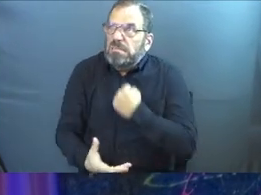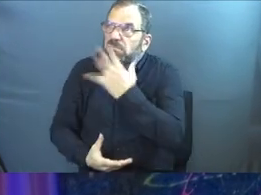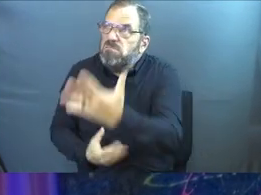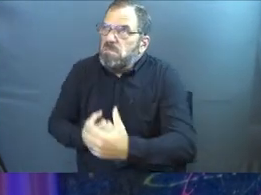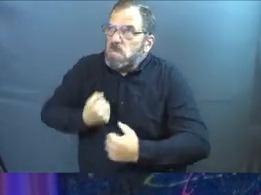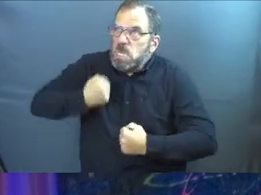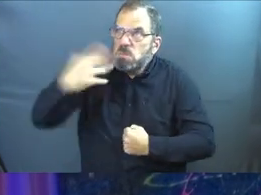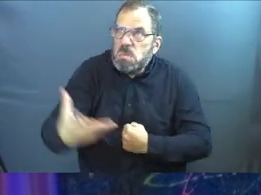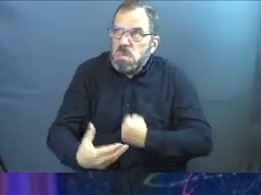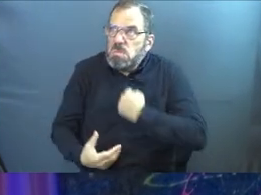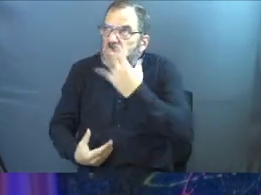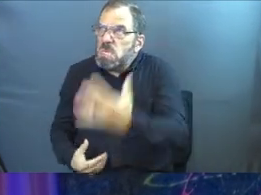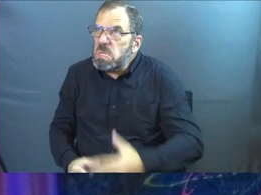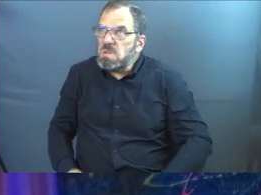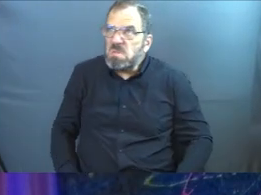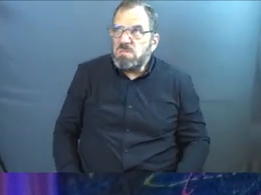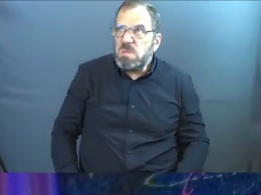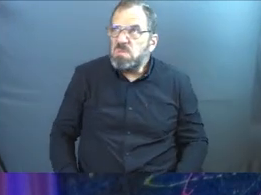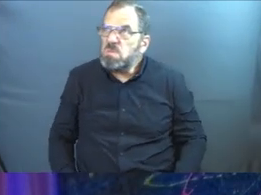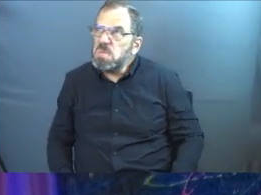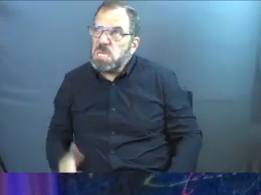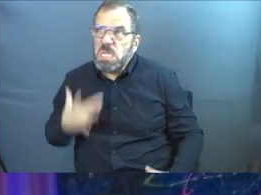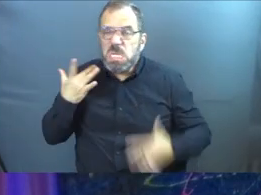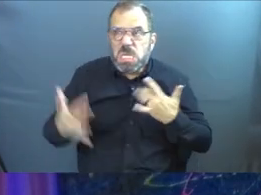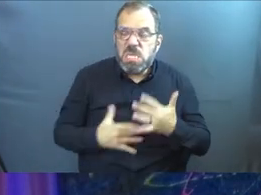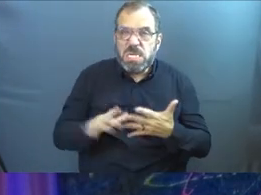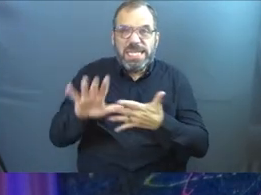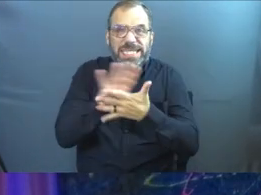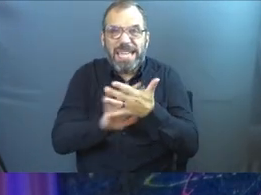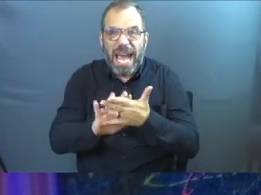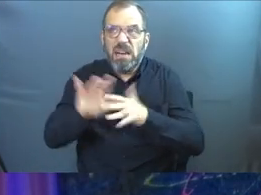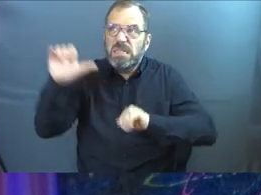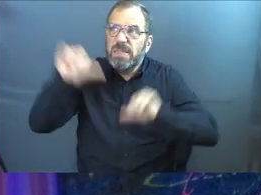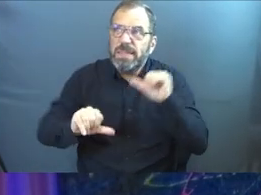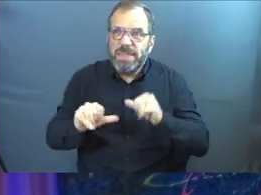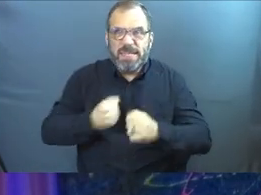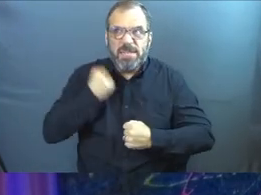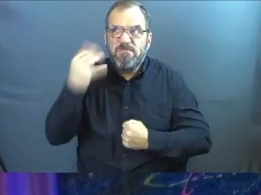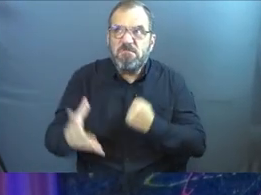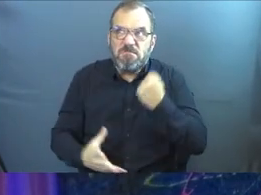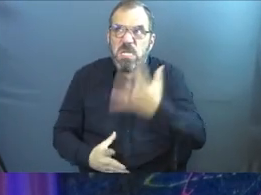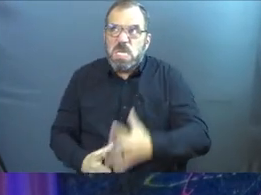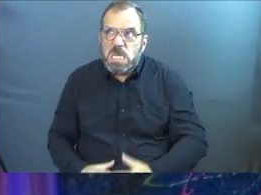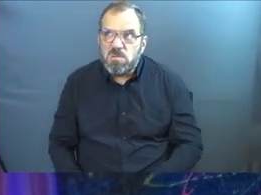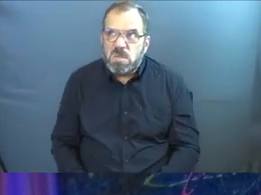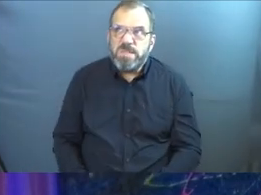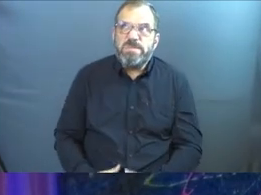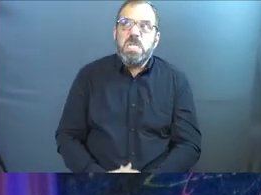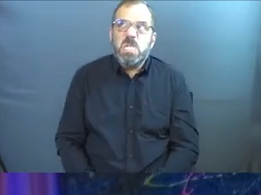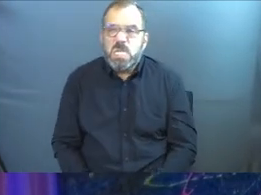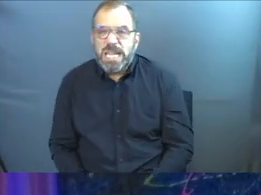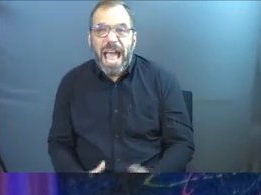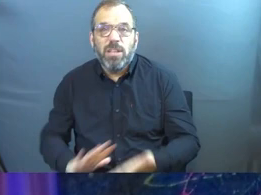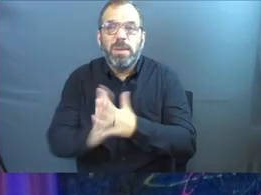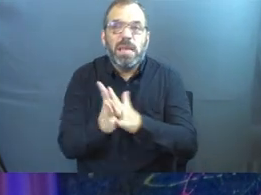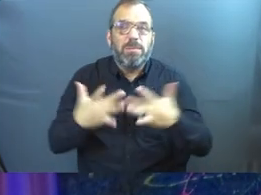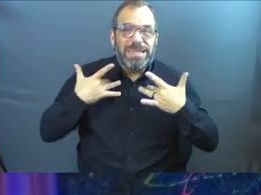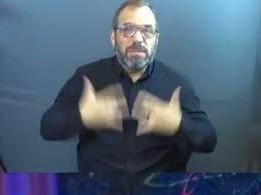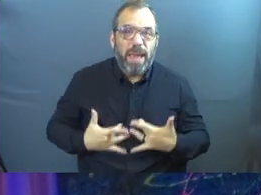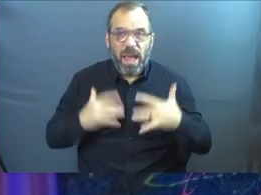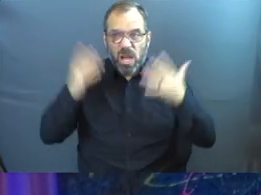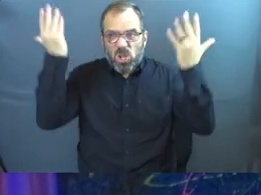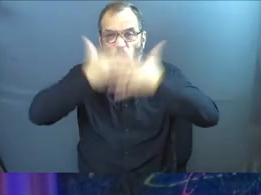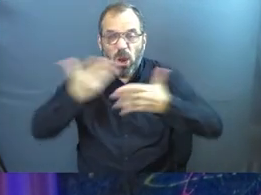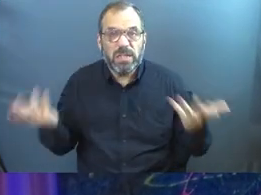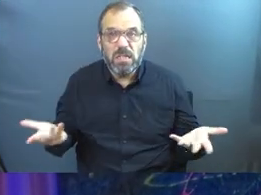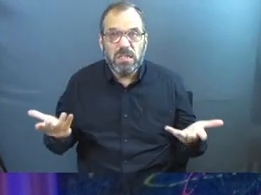time, what you will do is stir your doubt in an unending way, and you will enter despair and